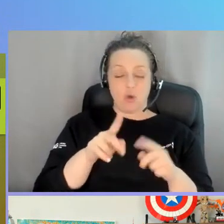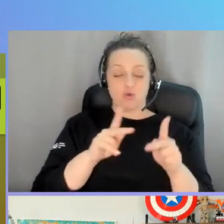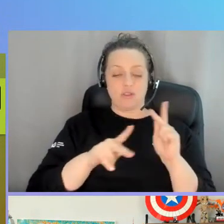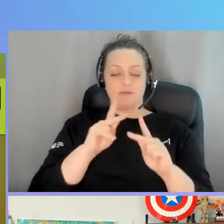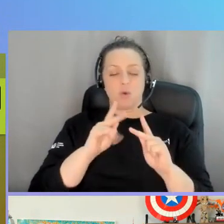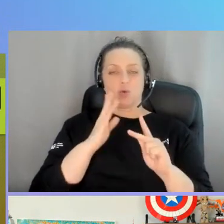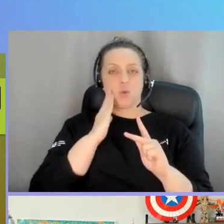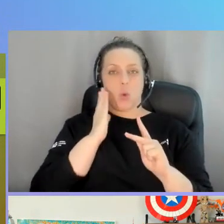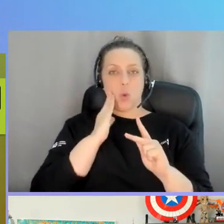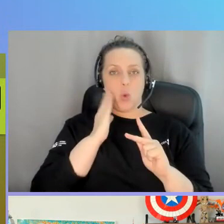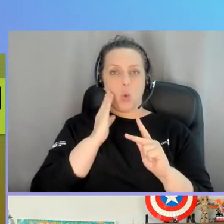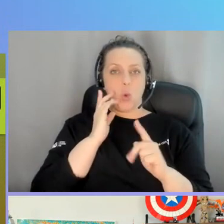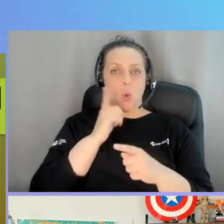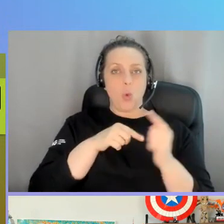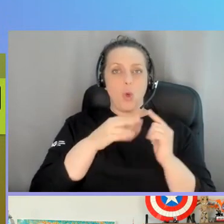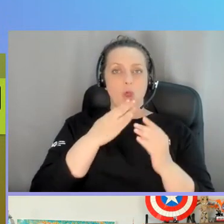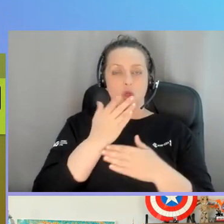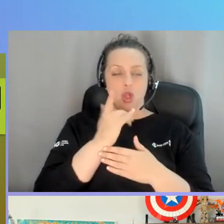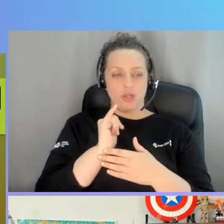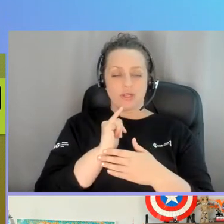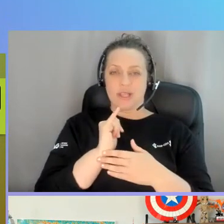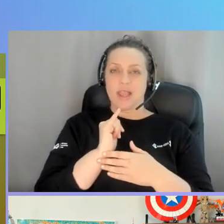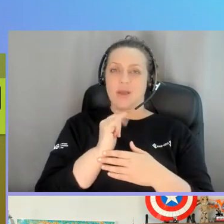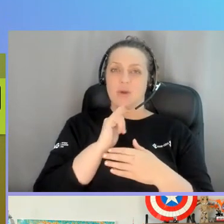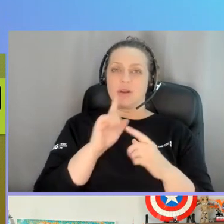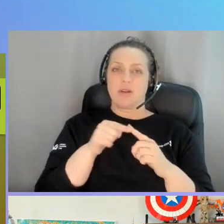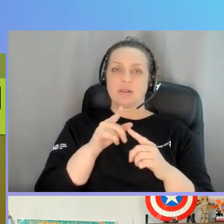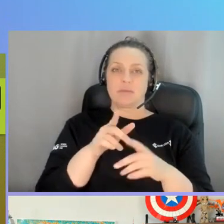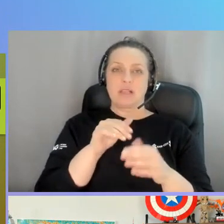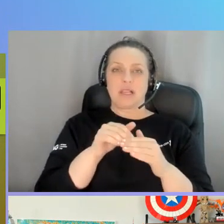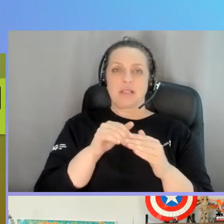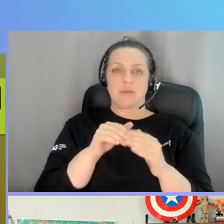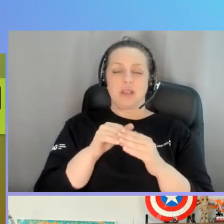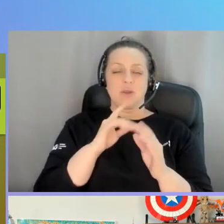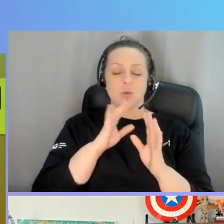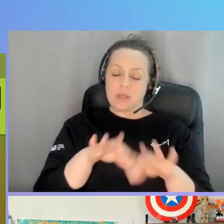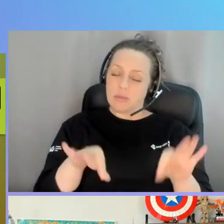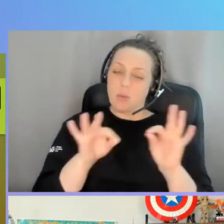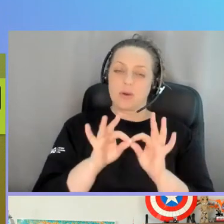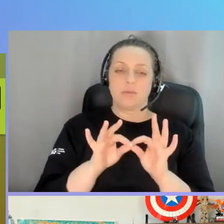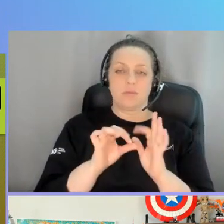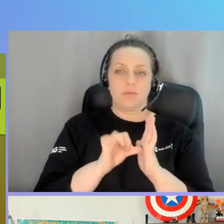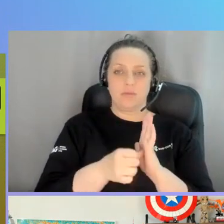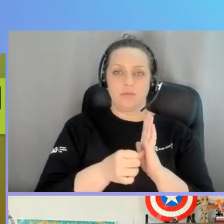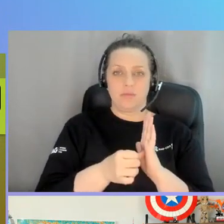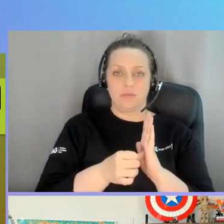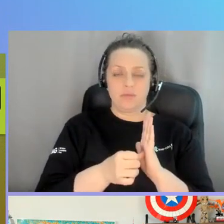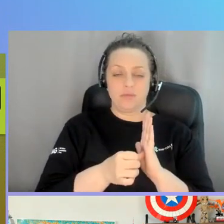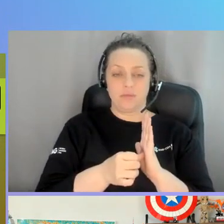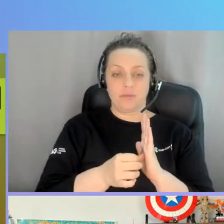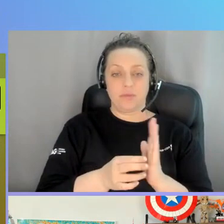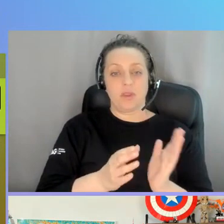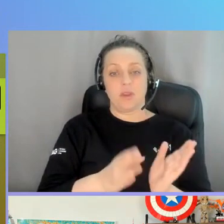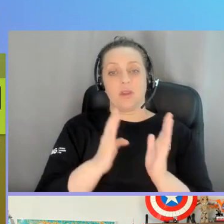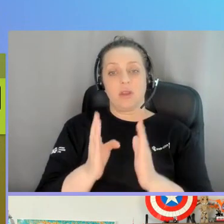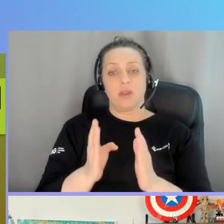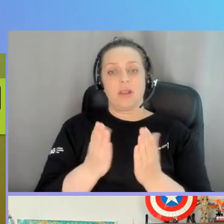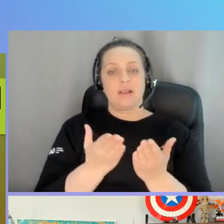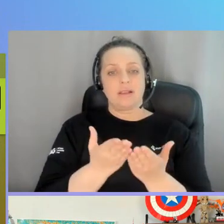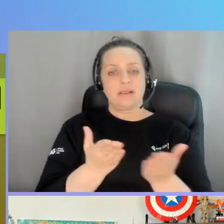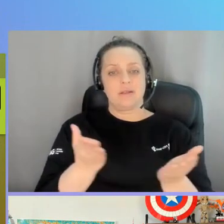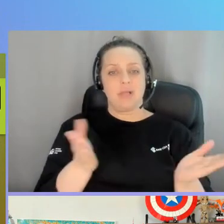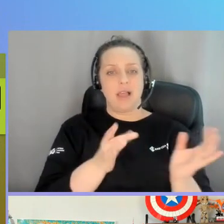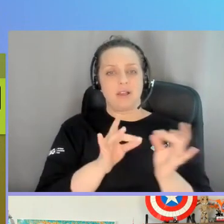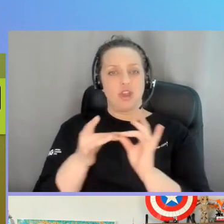folks know what good looks like when it comes to accessibility is super important. Supply chain, we've already talked